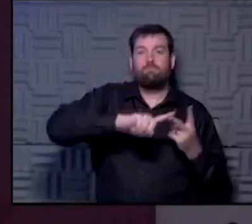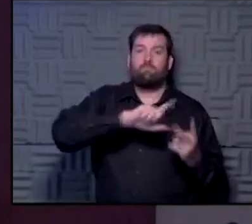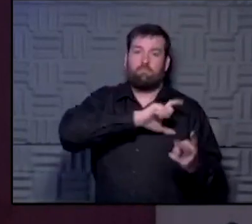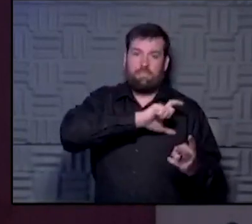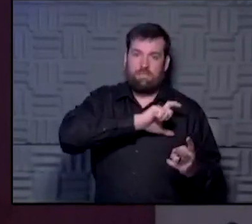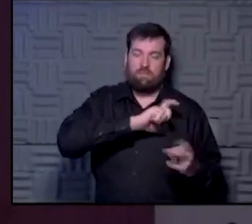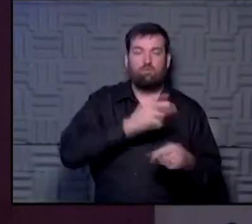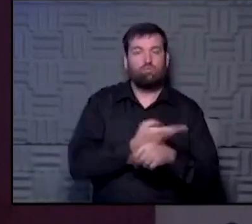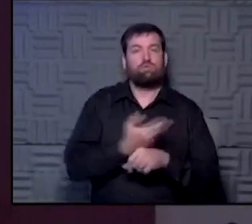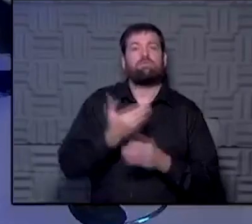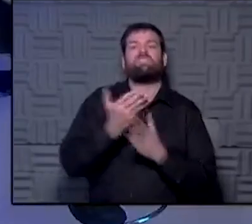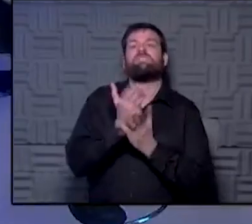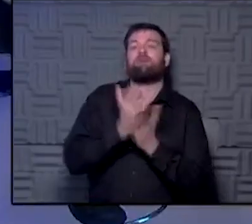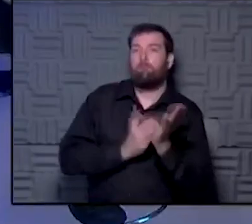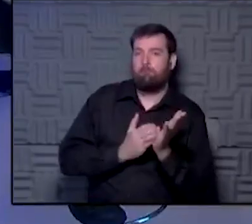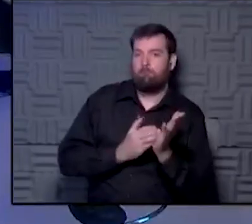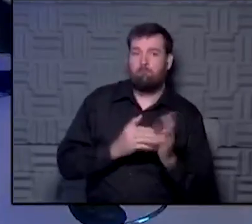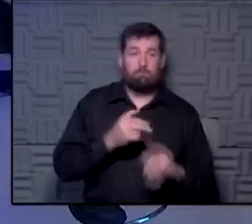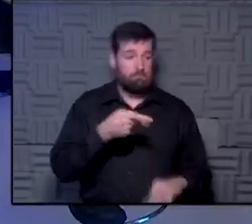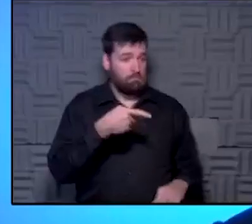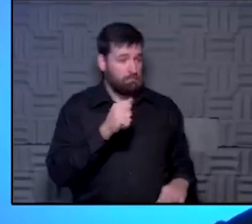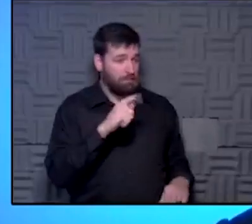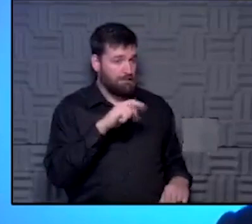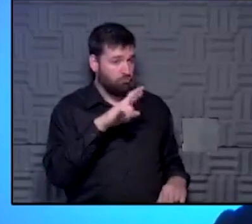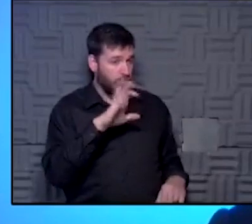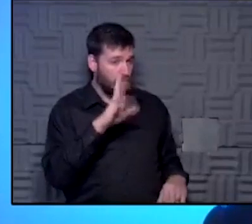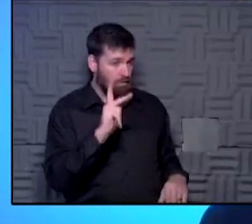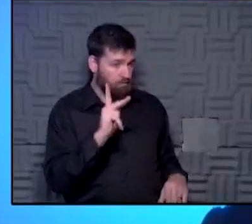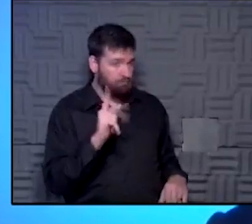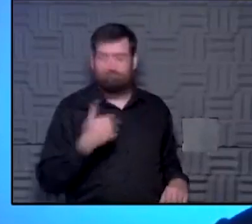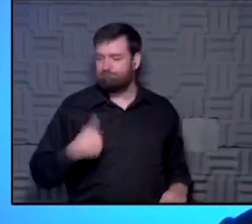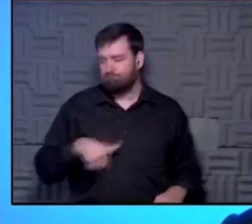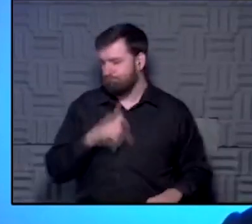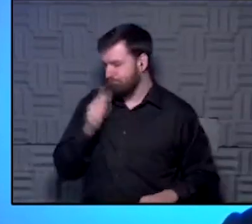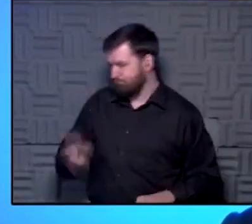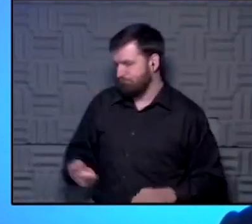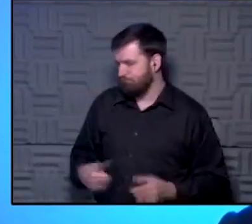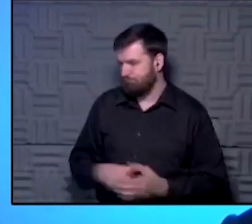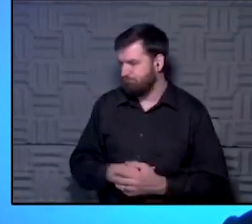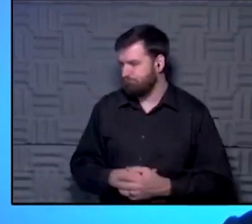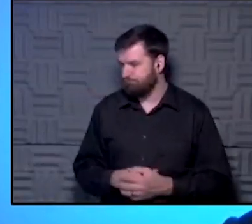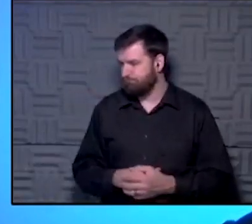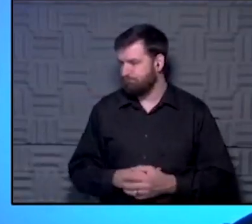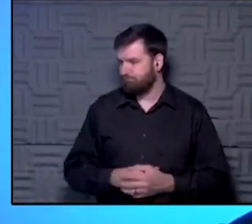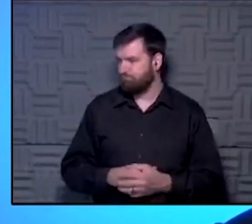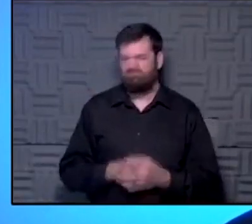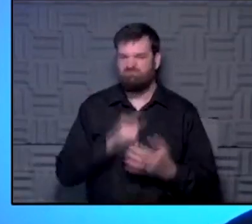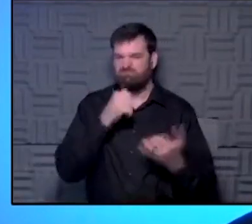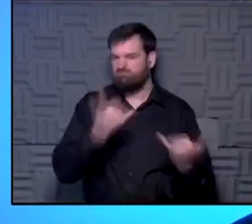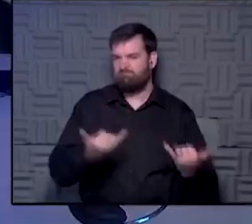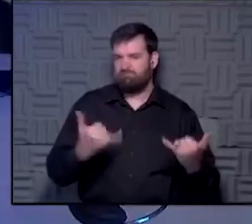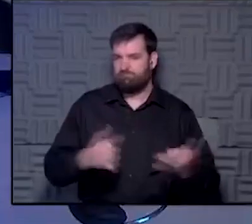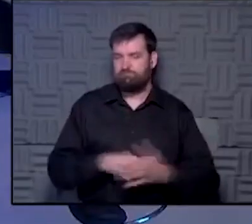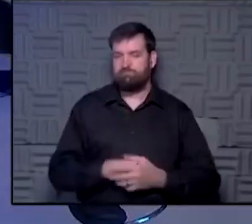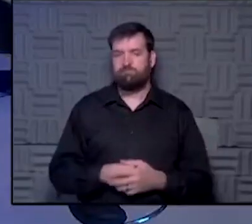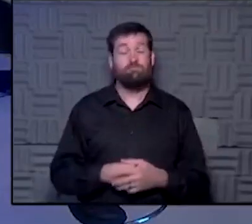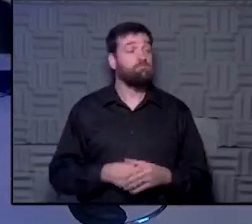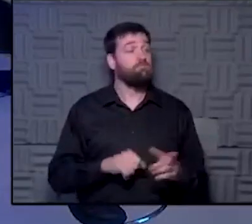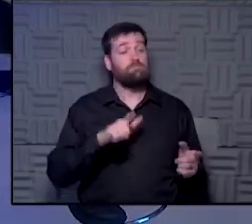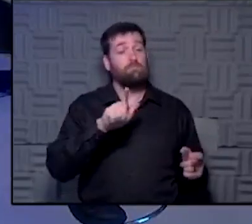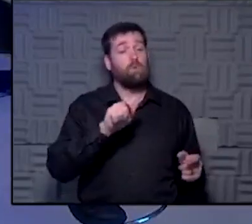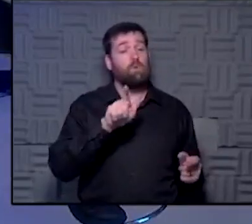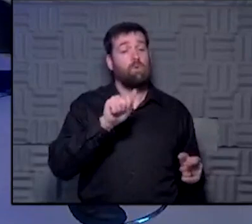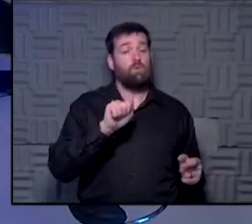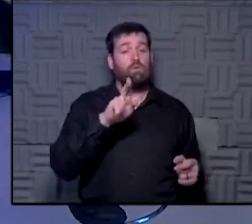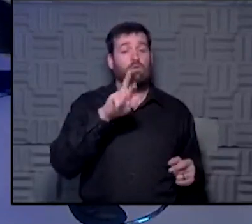using that to some extent. Yeah. Patrick? We don't. We don't, not right now. Okay. Lori